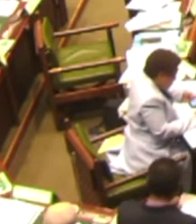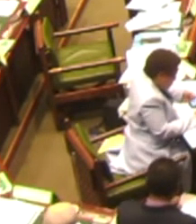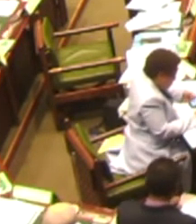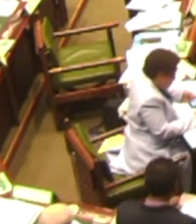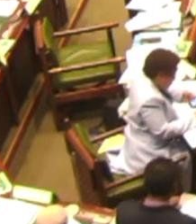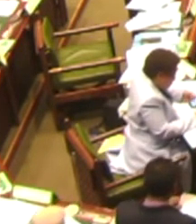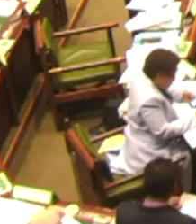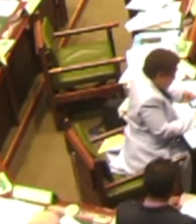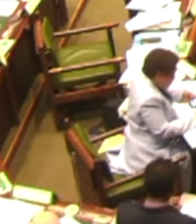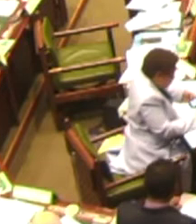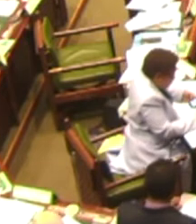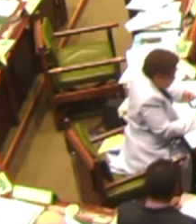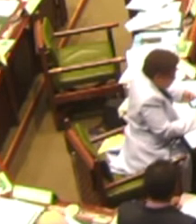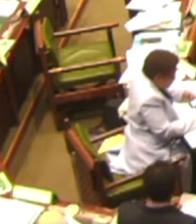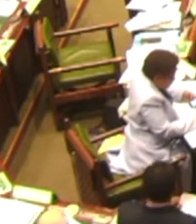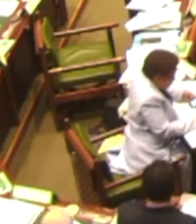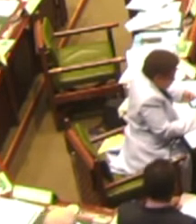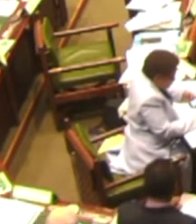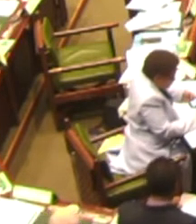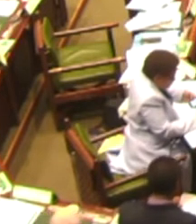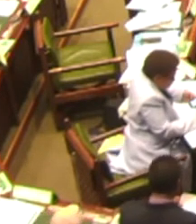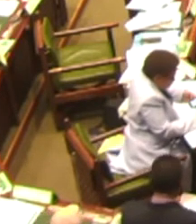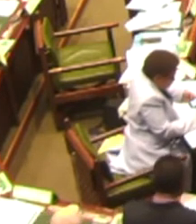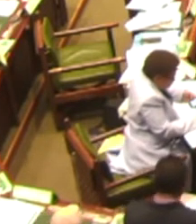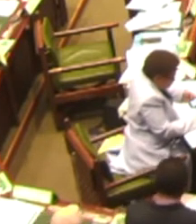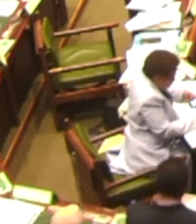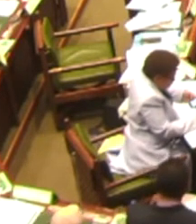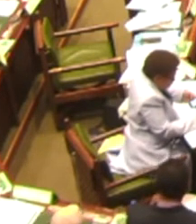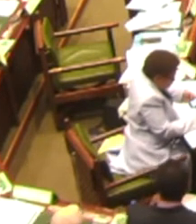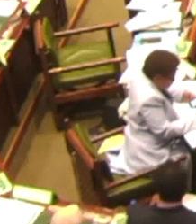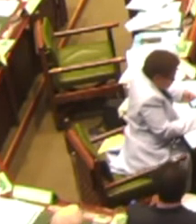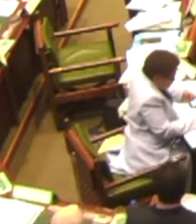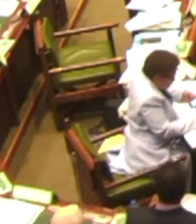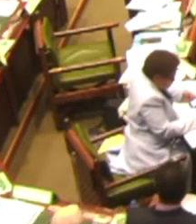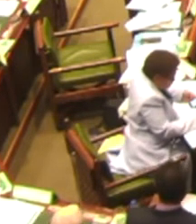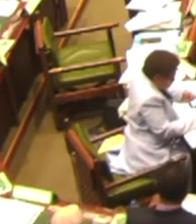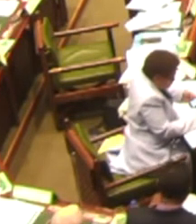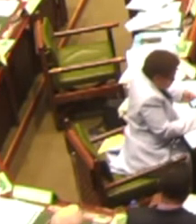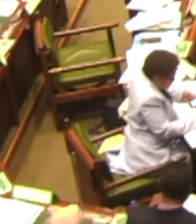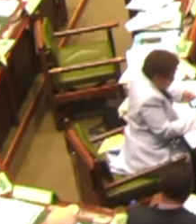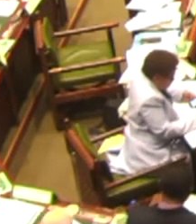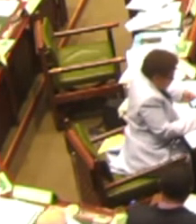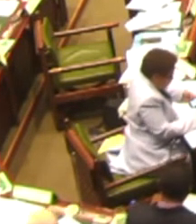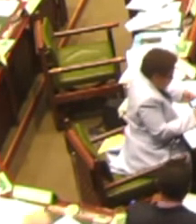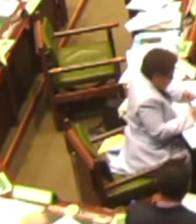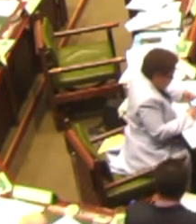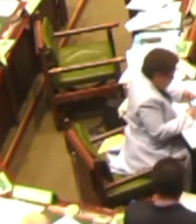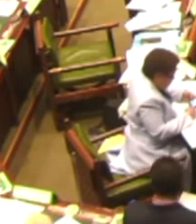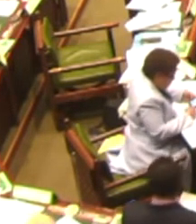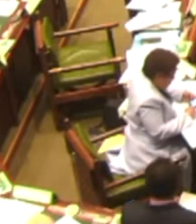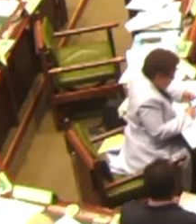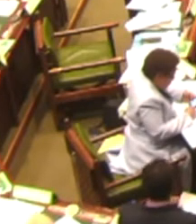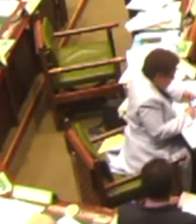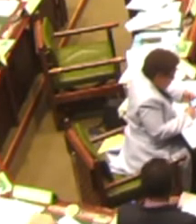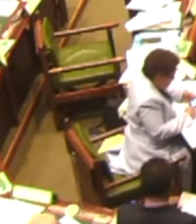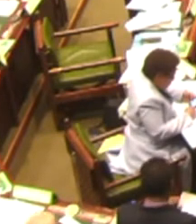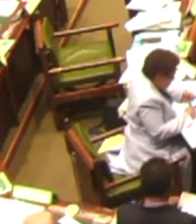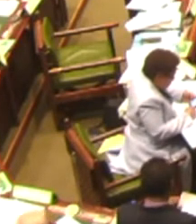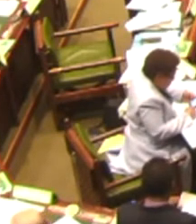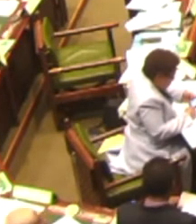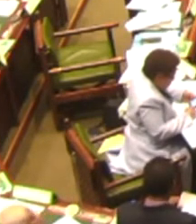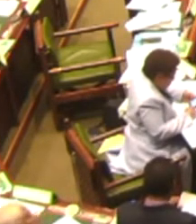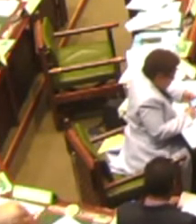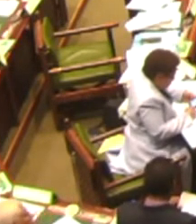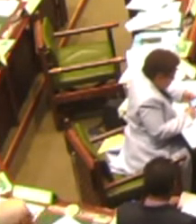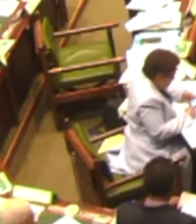2019 budget that was tabled to this Parliament on Thursday, 28 June 2018. In support of my Minister,